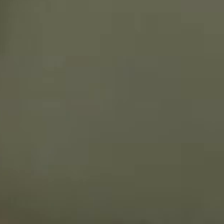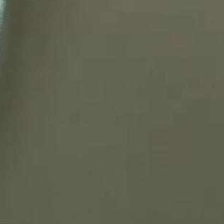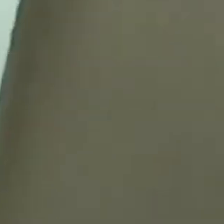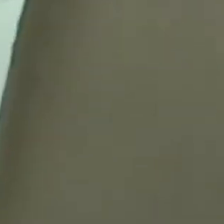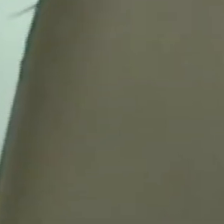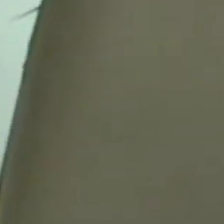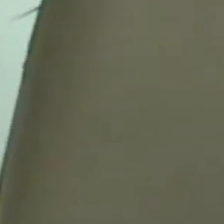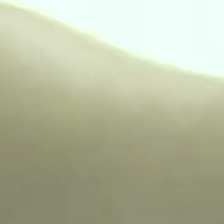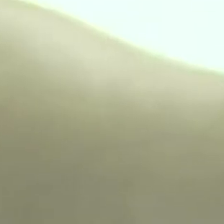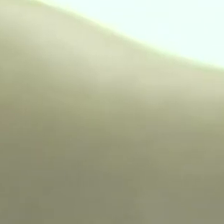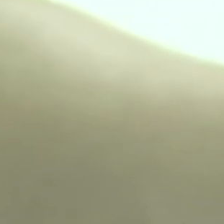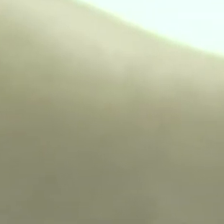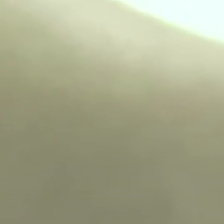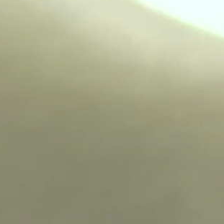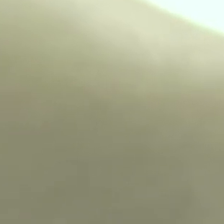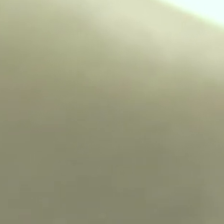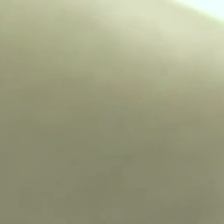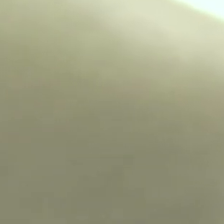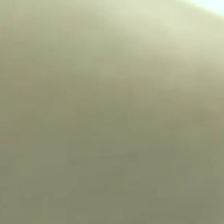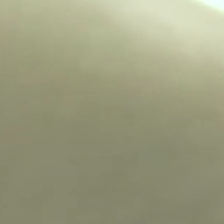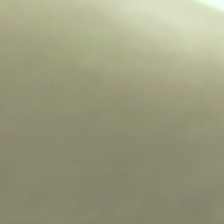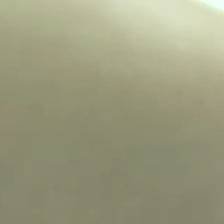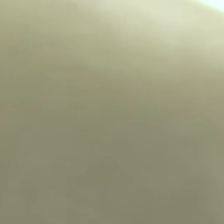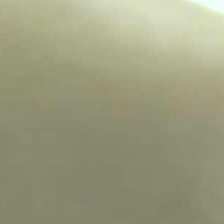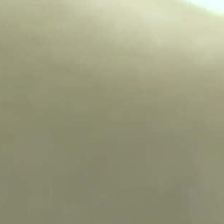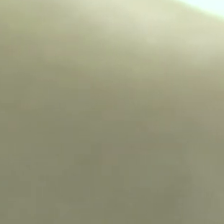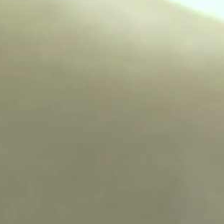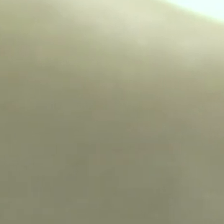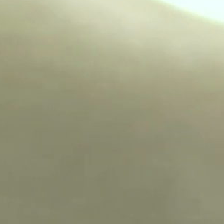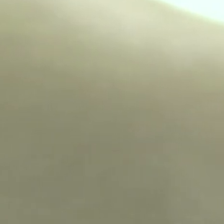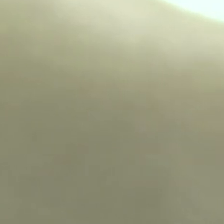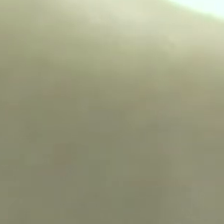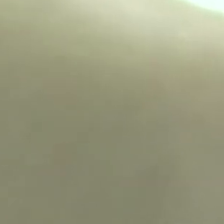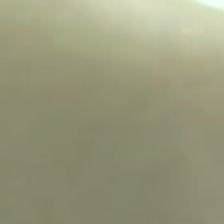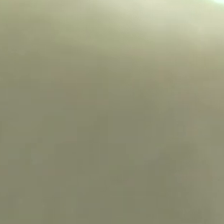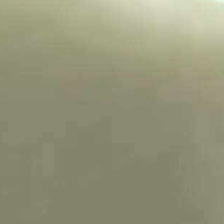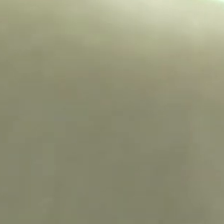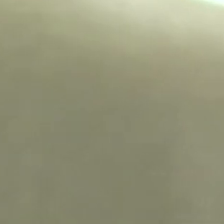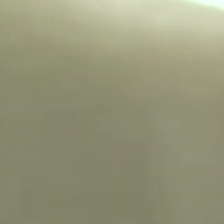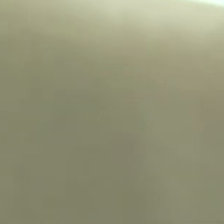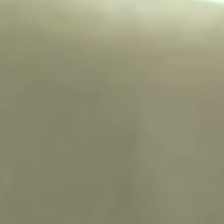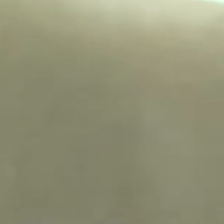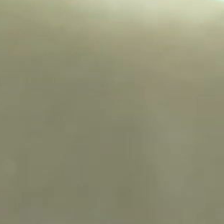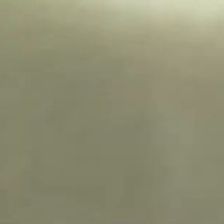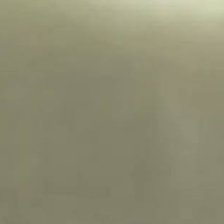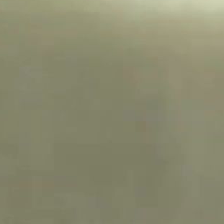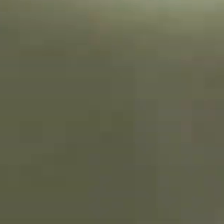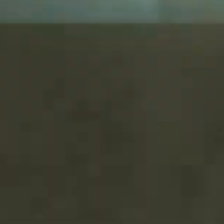And one young man shoots for the stars and blazes like a comet. The National Report starts now.